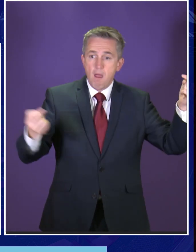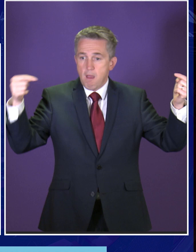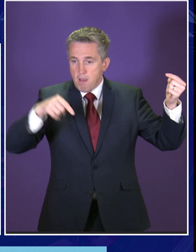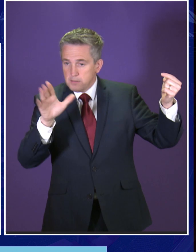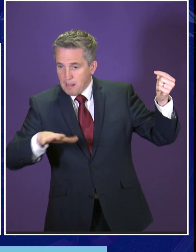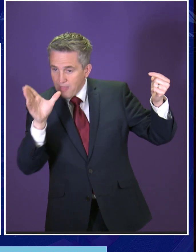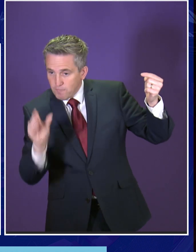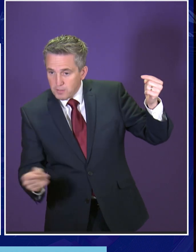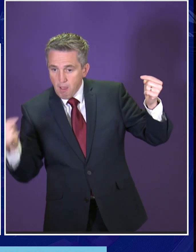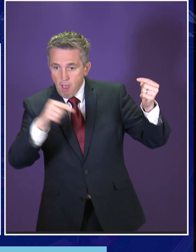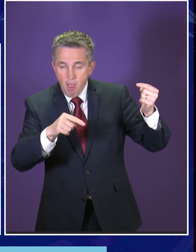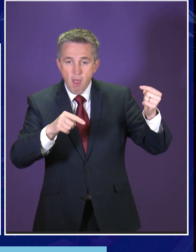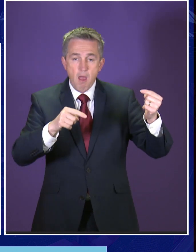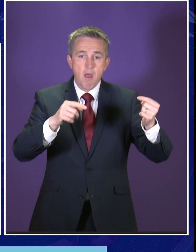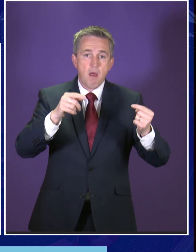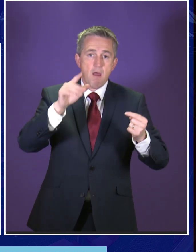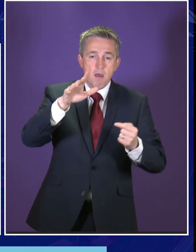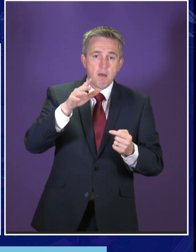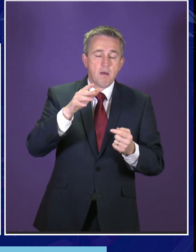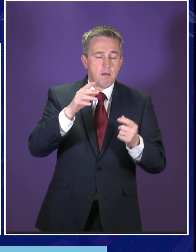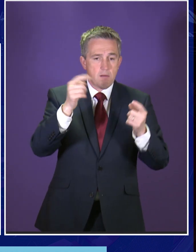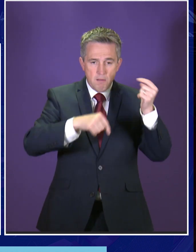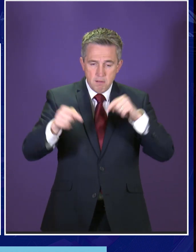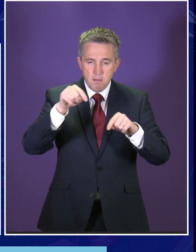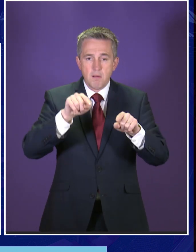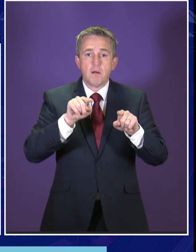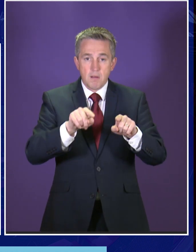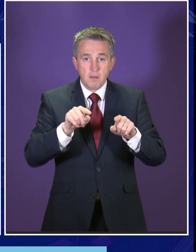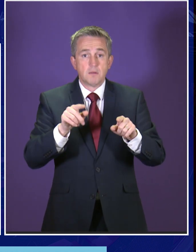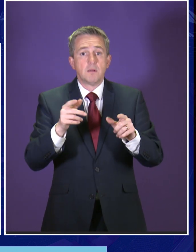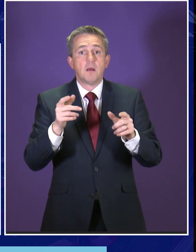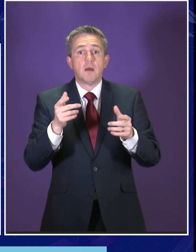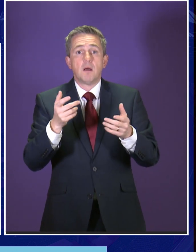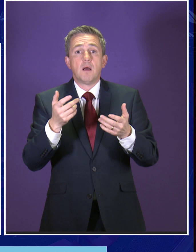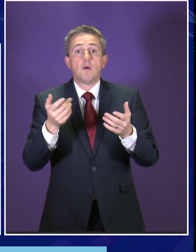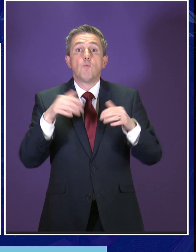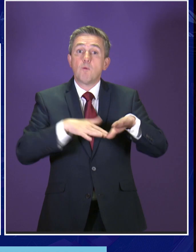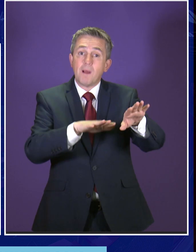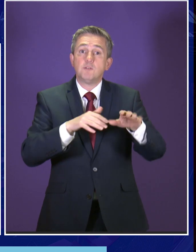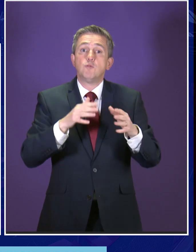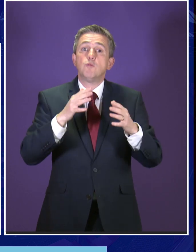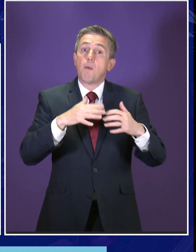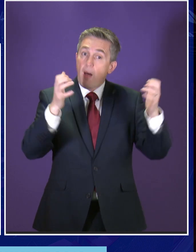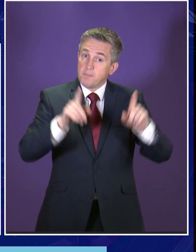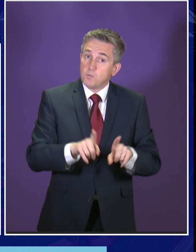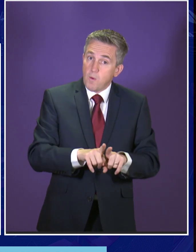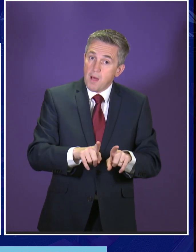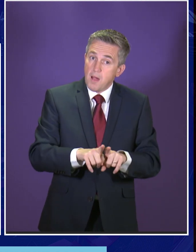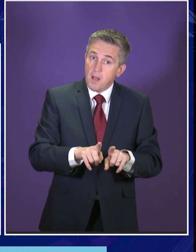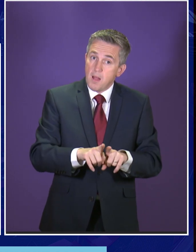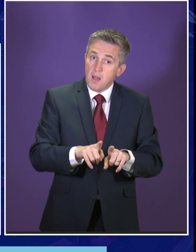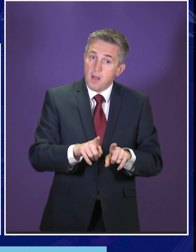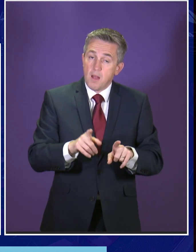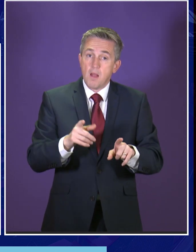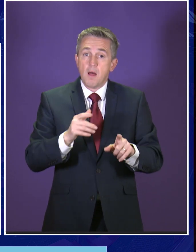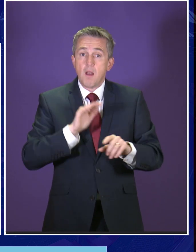to Helsinki to Sydney. And in the meantime, Aung San Suu Kyi entered the Myanmar parliament, and the handmade